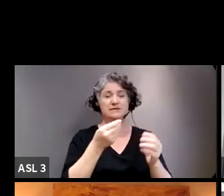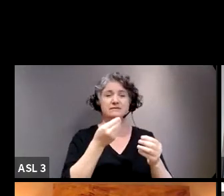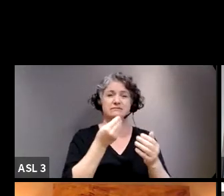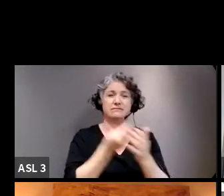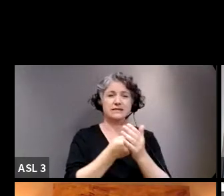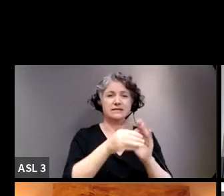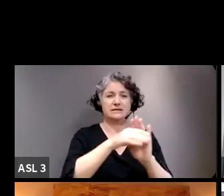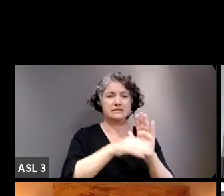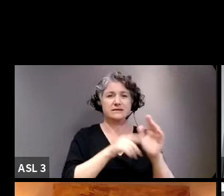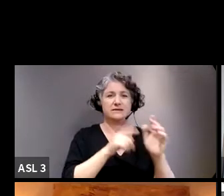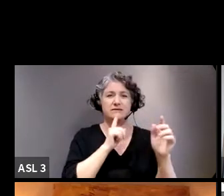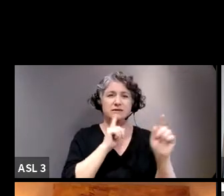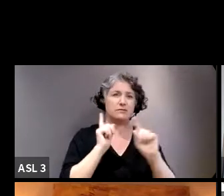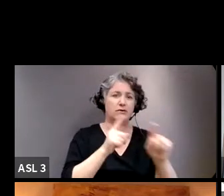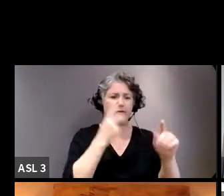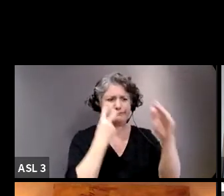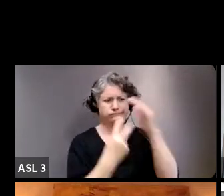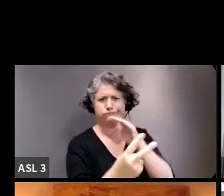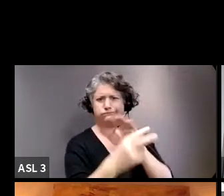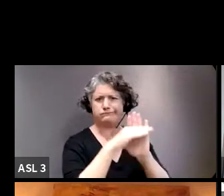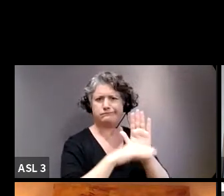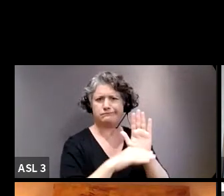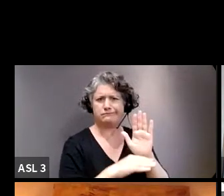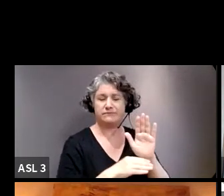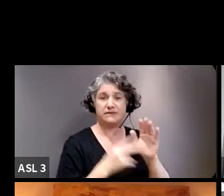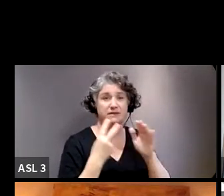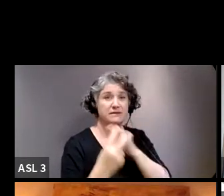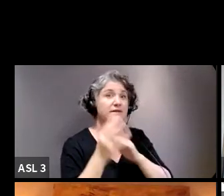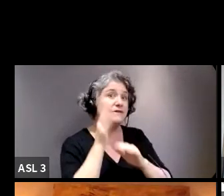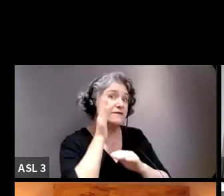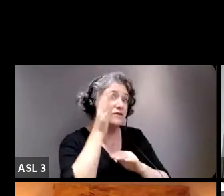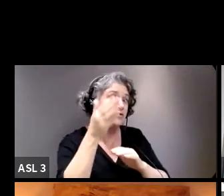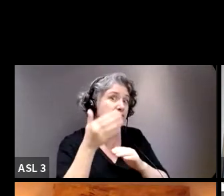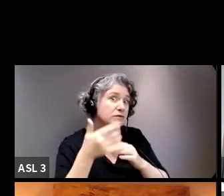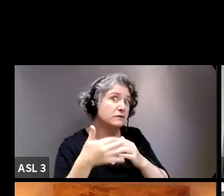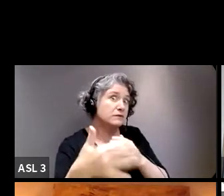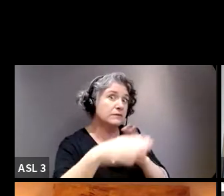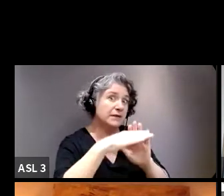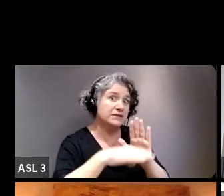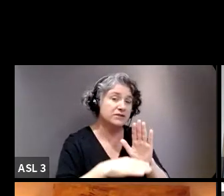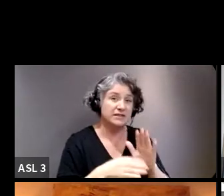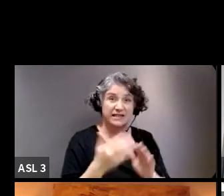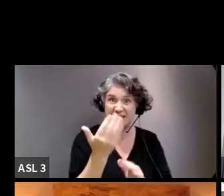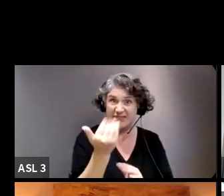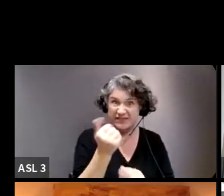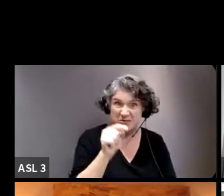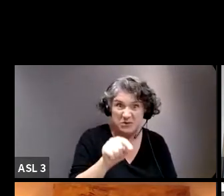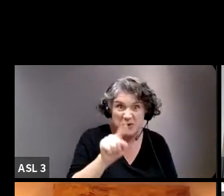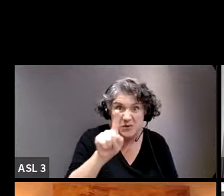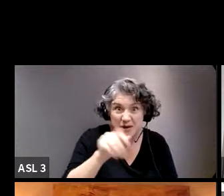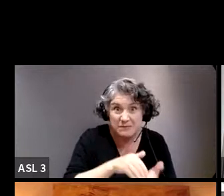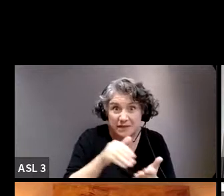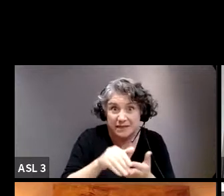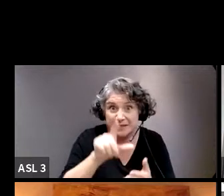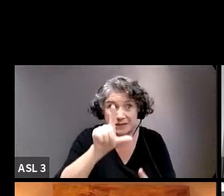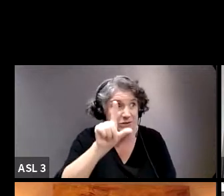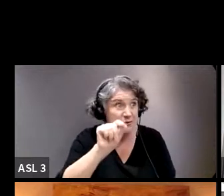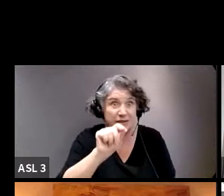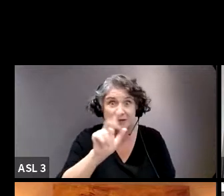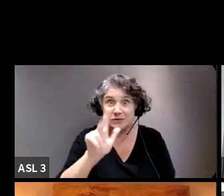including projected costs for the future budgets 15.1 million for 2020